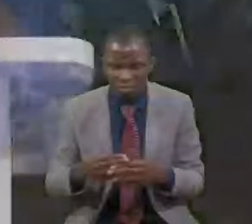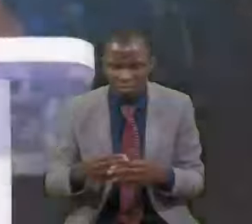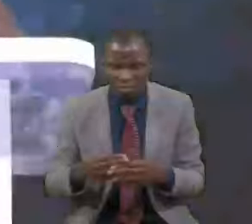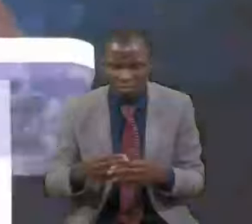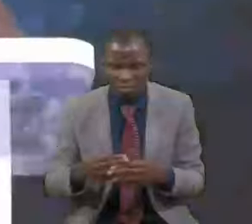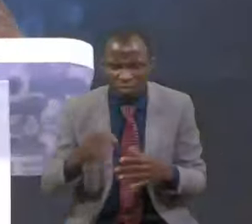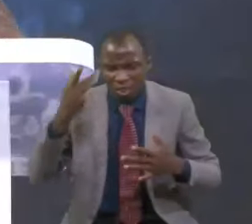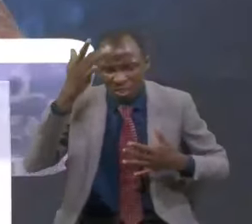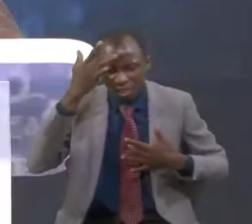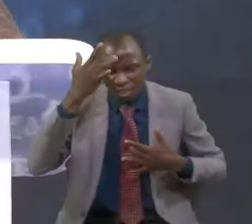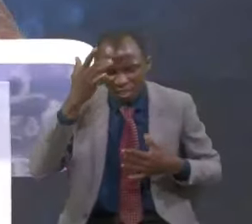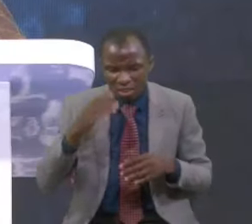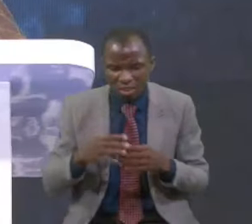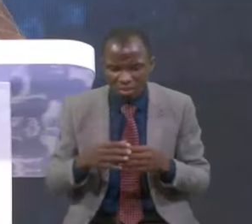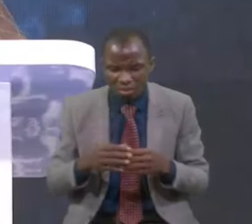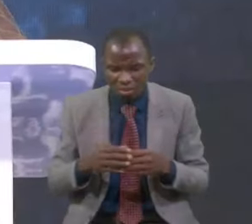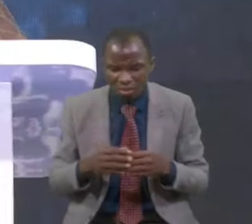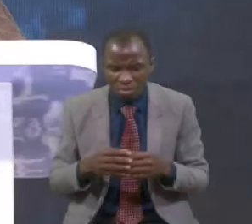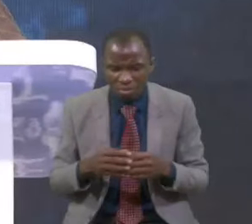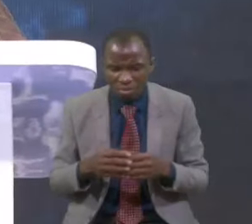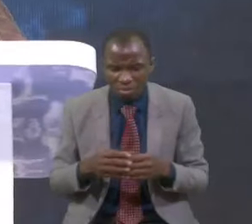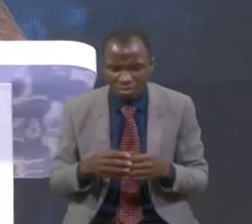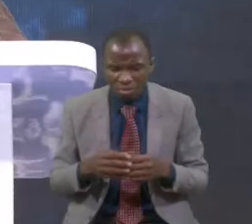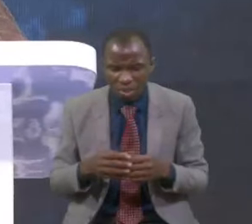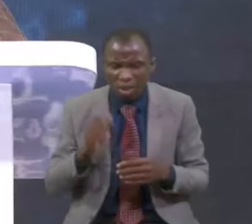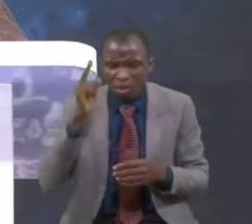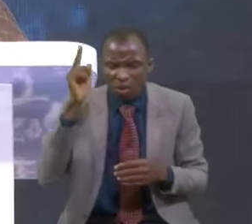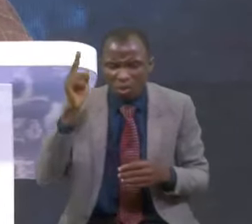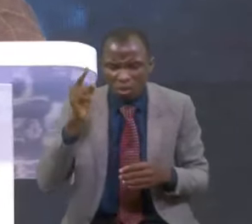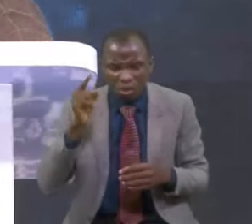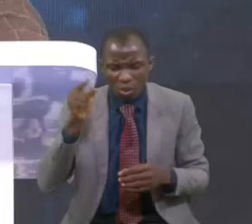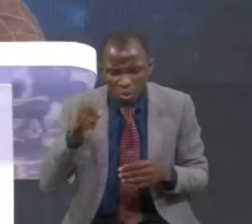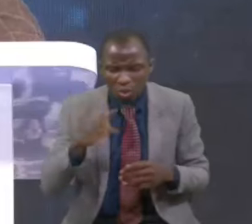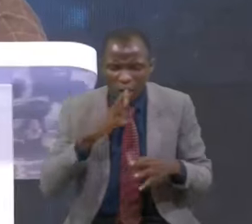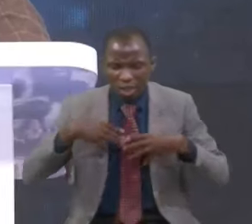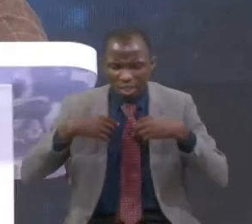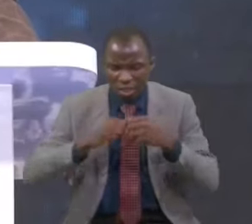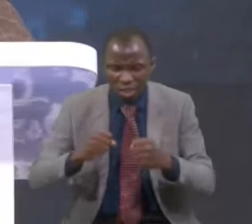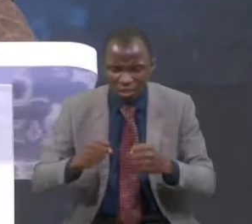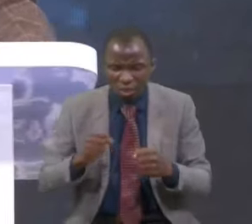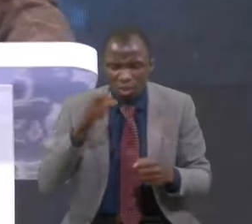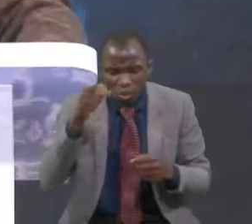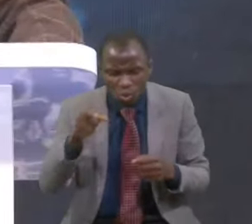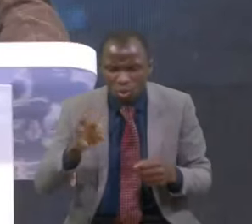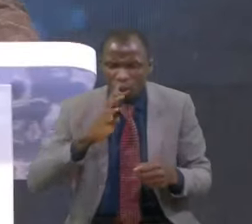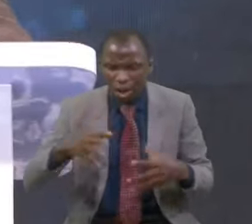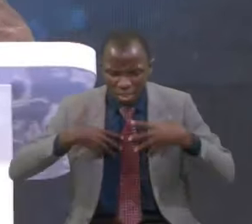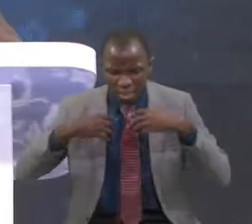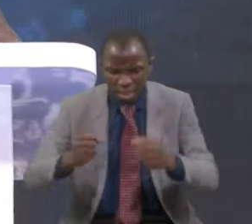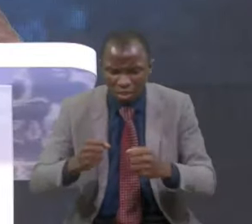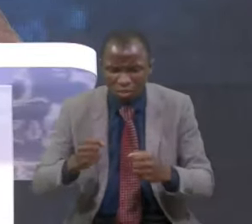Disease, you are healed. Amen. You are